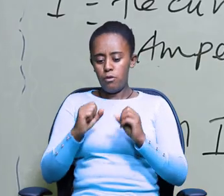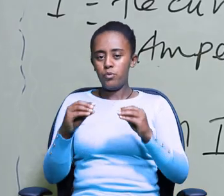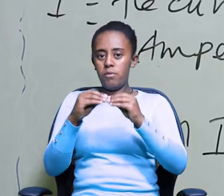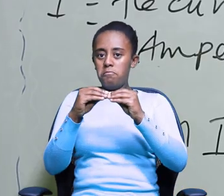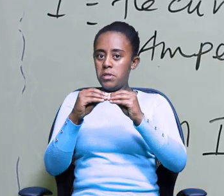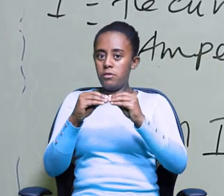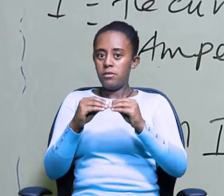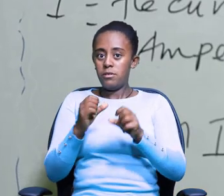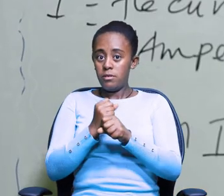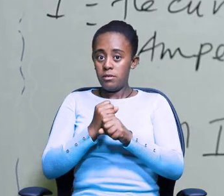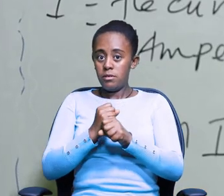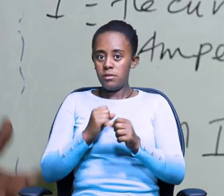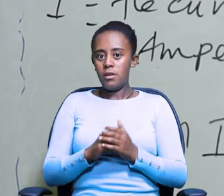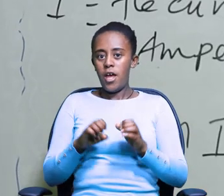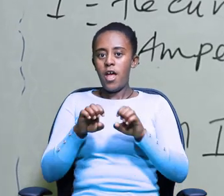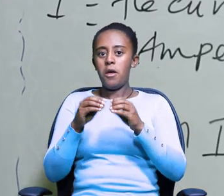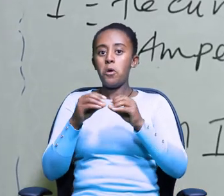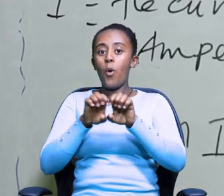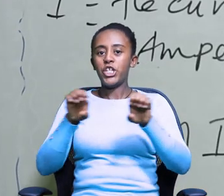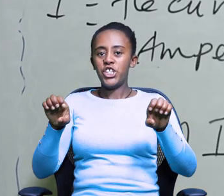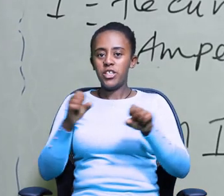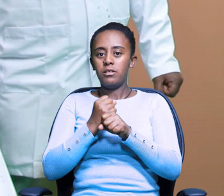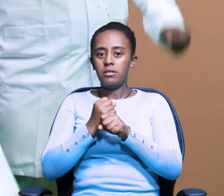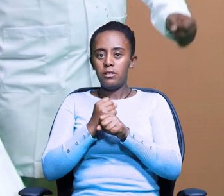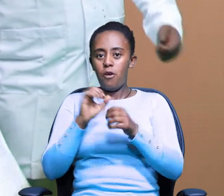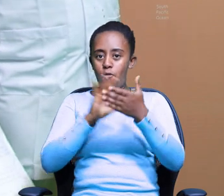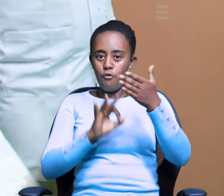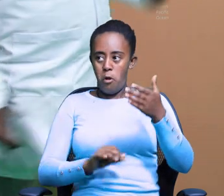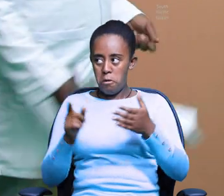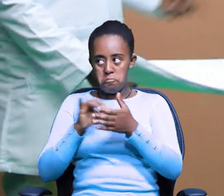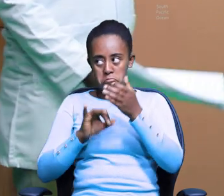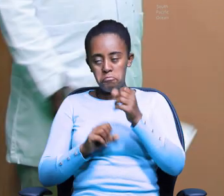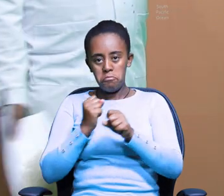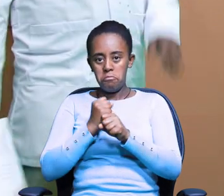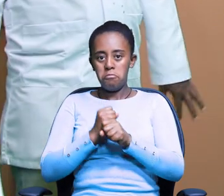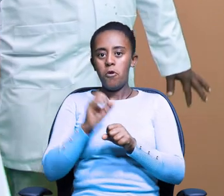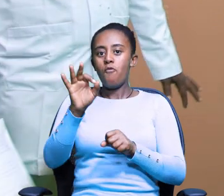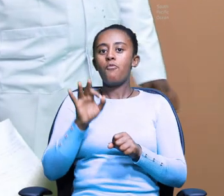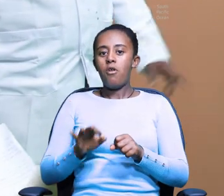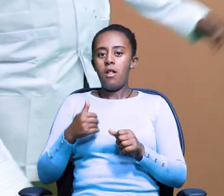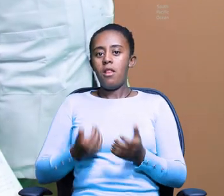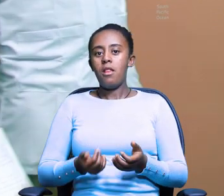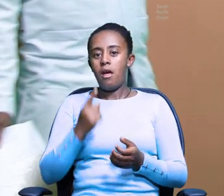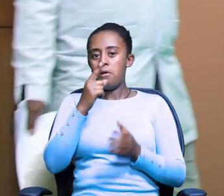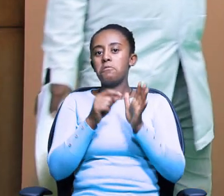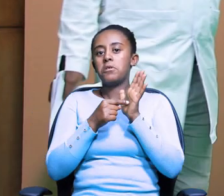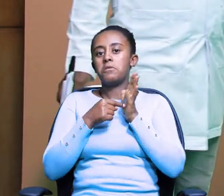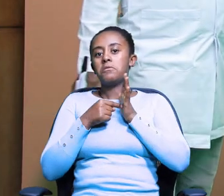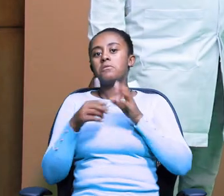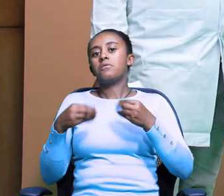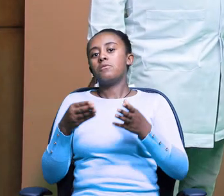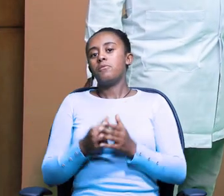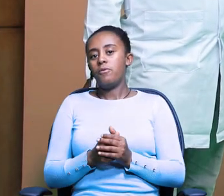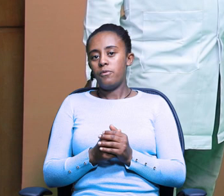calculate the equation concerning this formula? If so, okay, let us give one example concerning